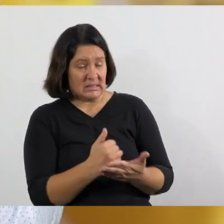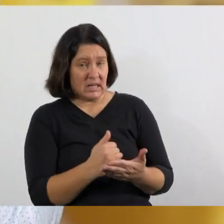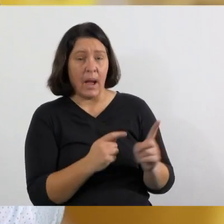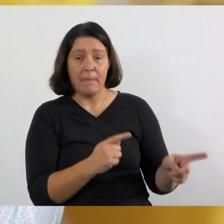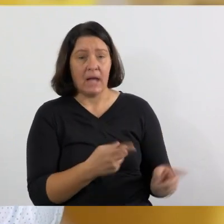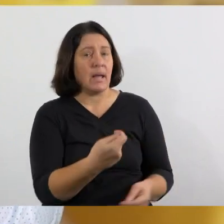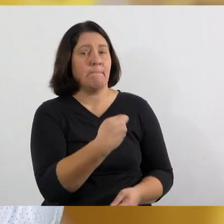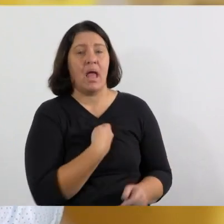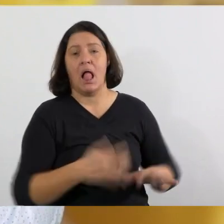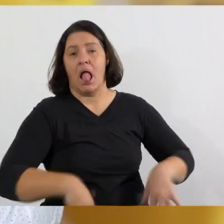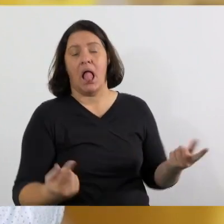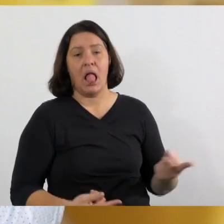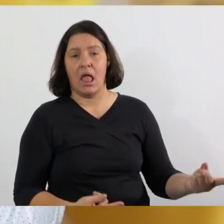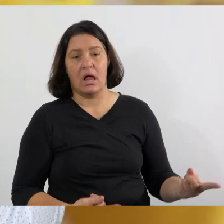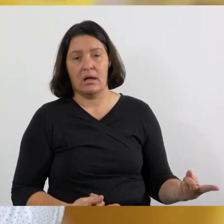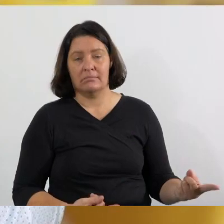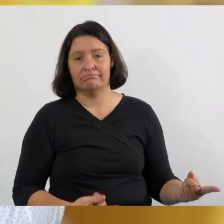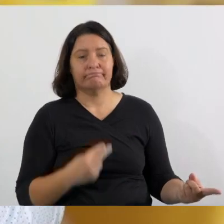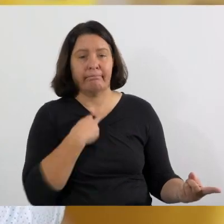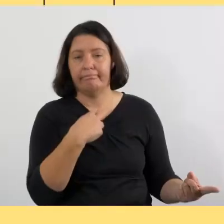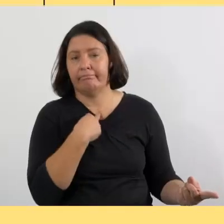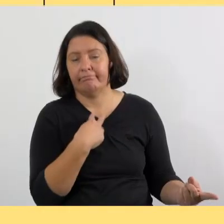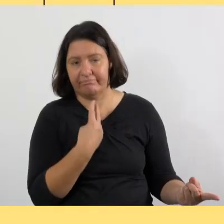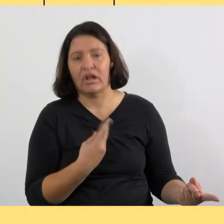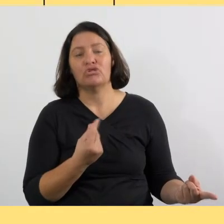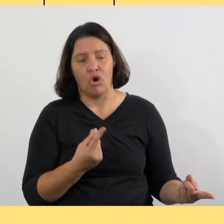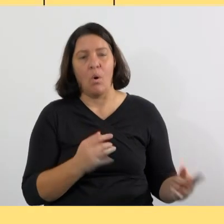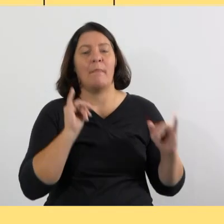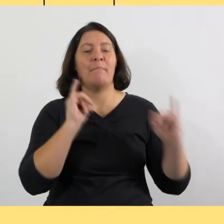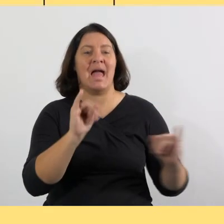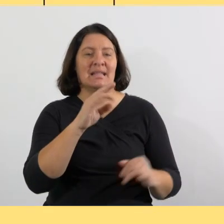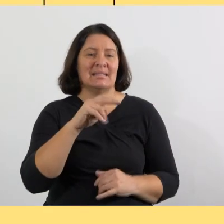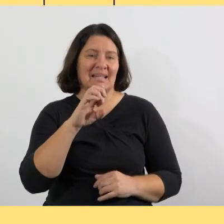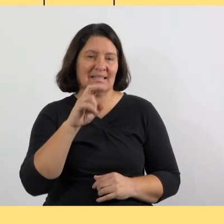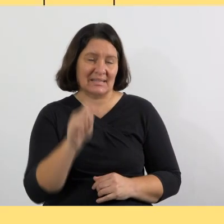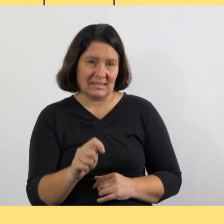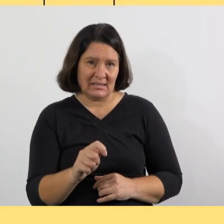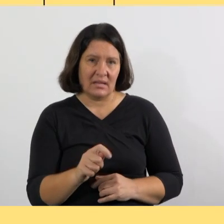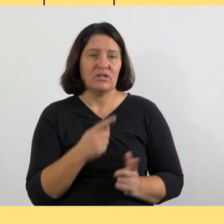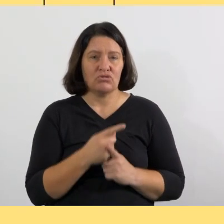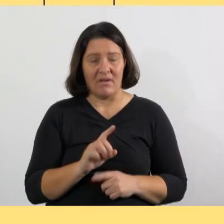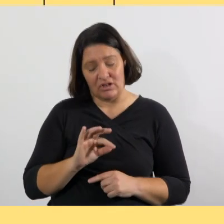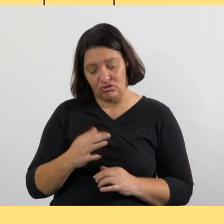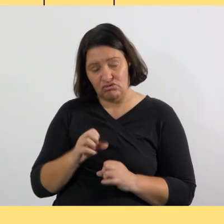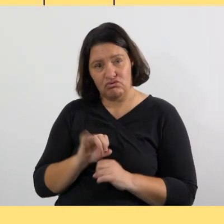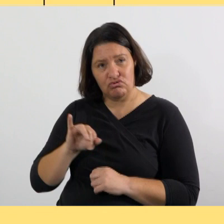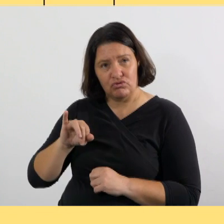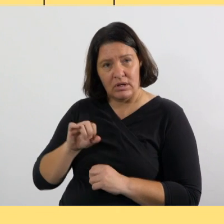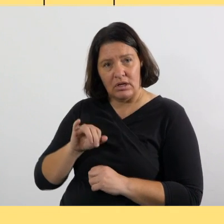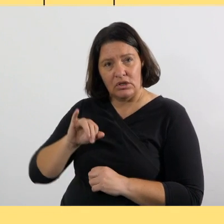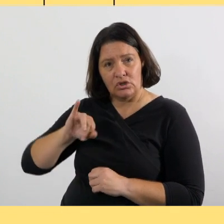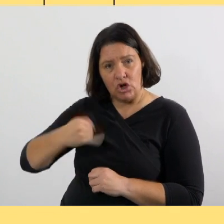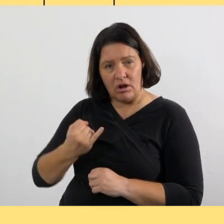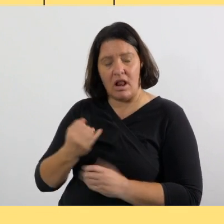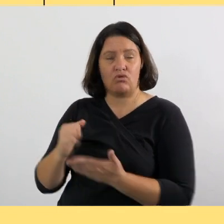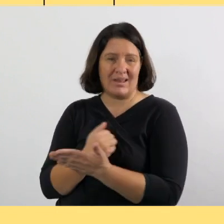bad debts. So we can have bad debts on our credit side as your general credits here. Remember, it